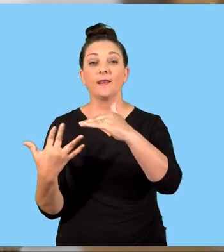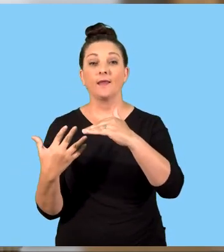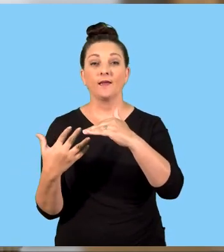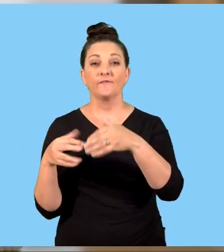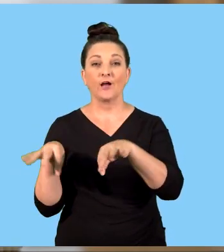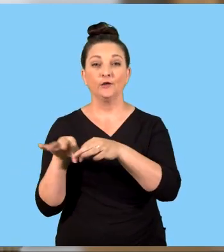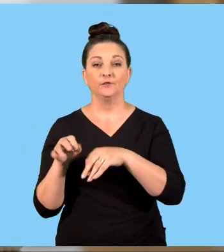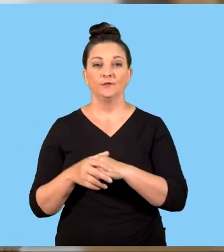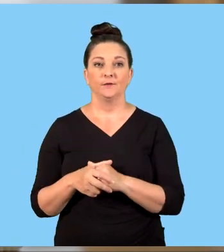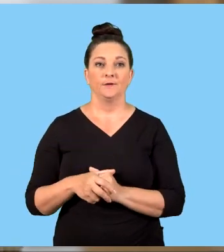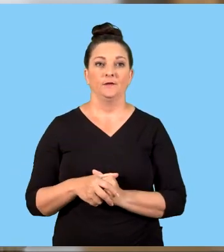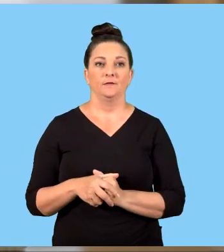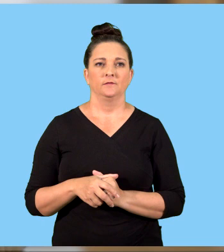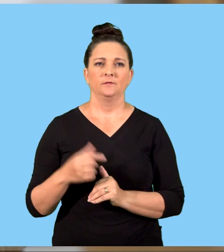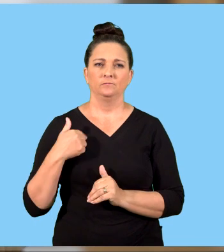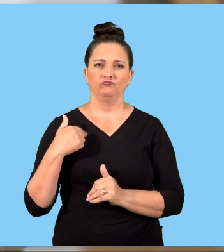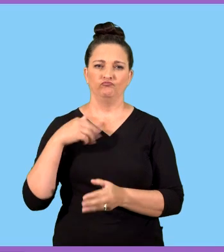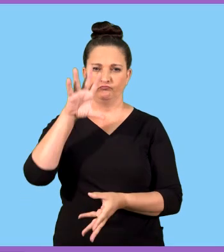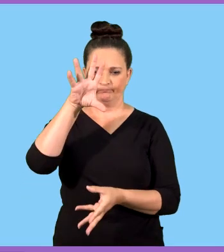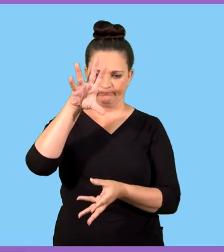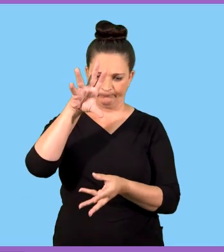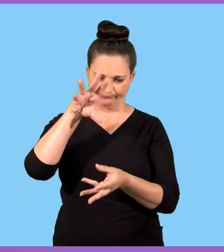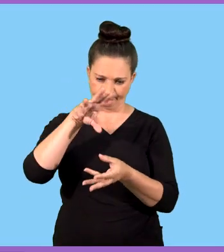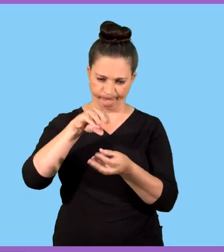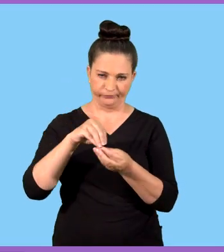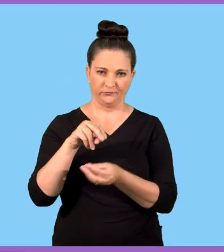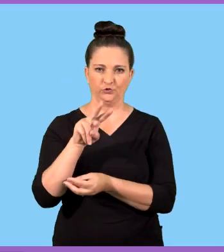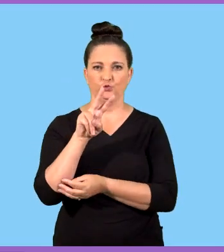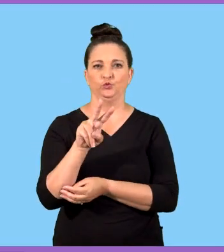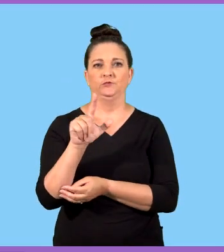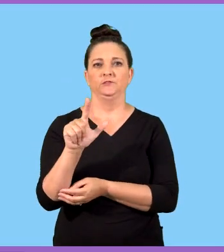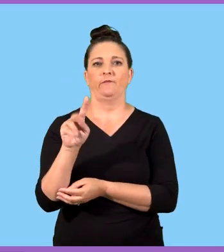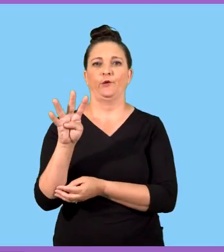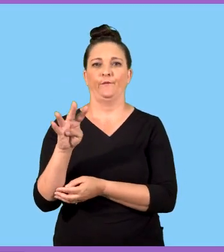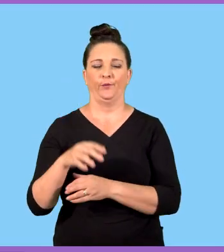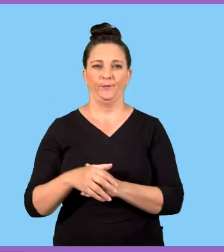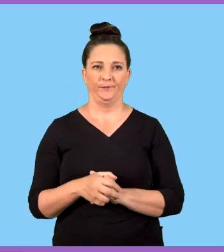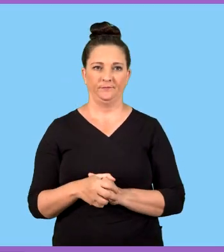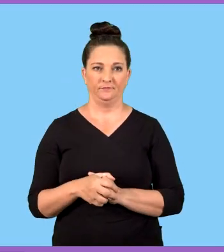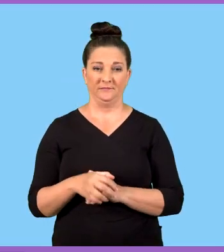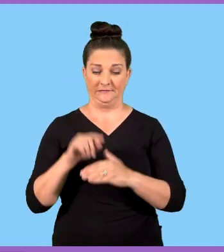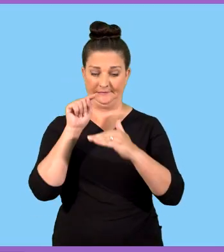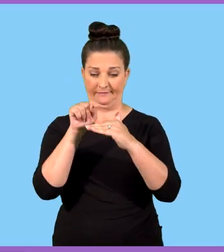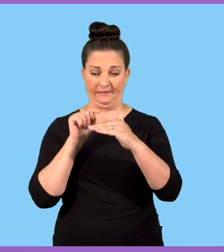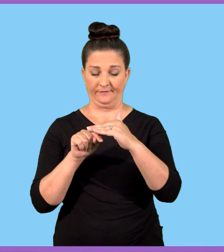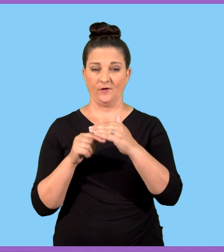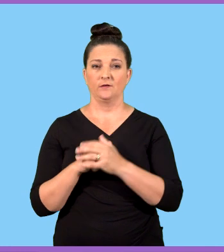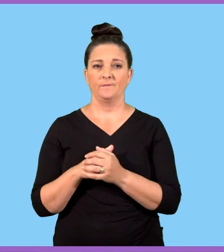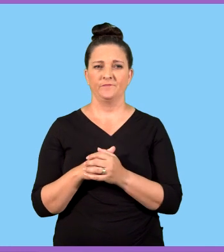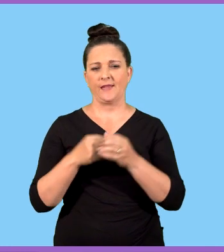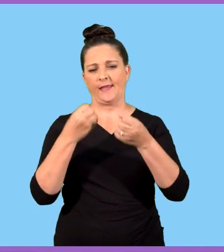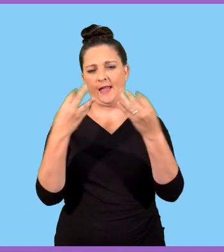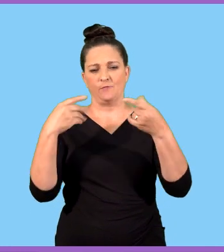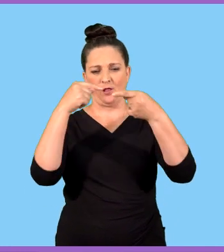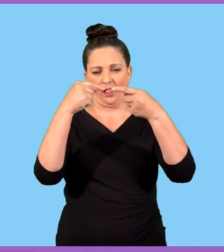values that there are. So if I add all of this up, I get 274. And I divide